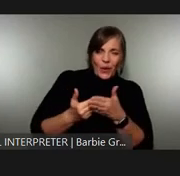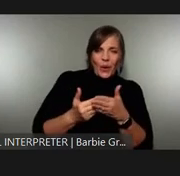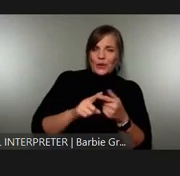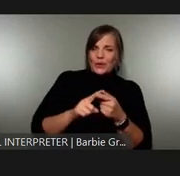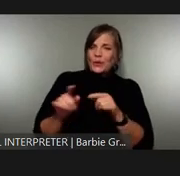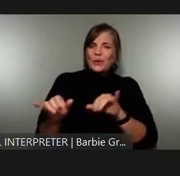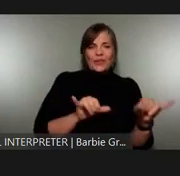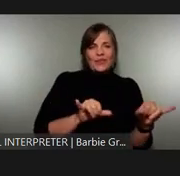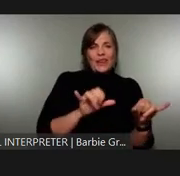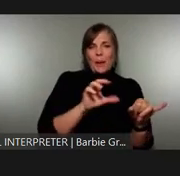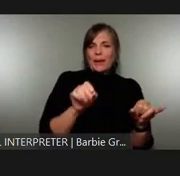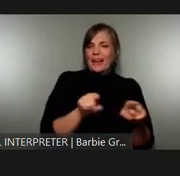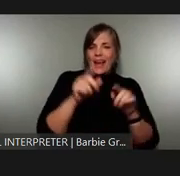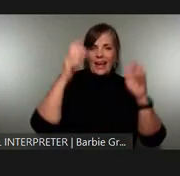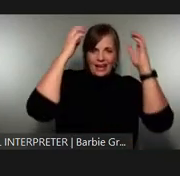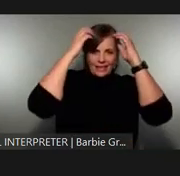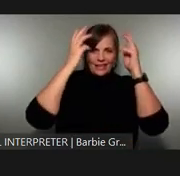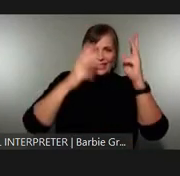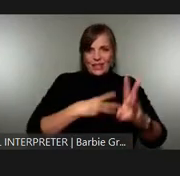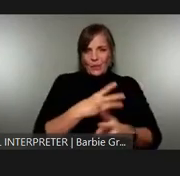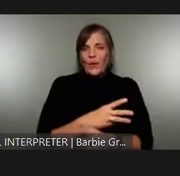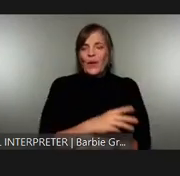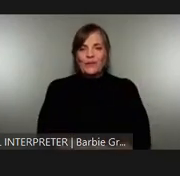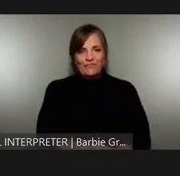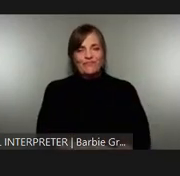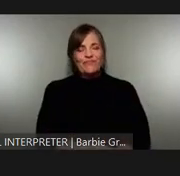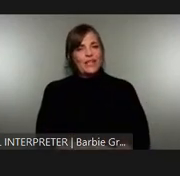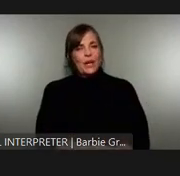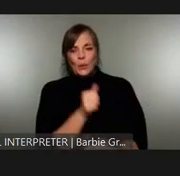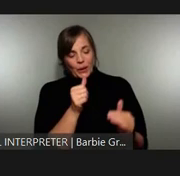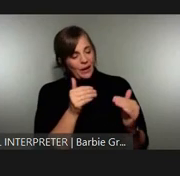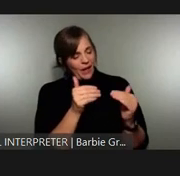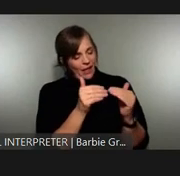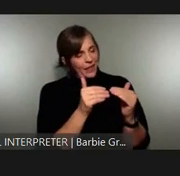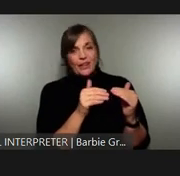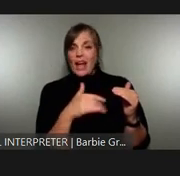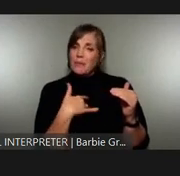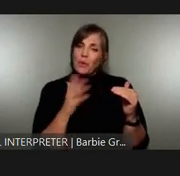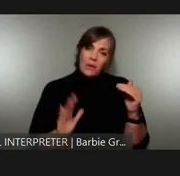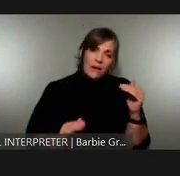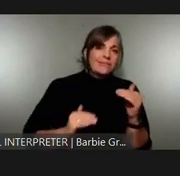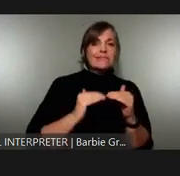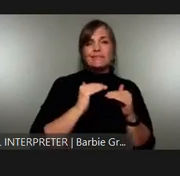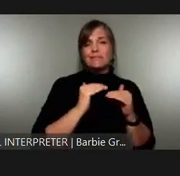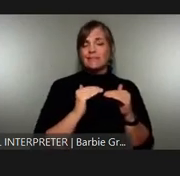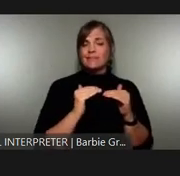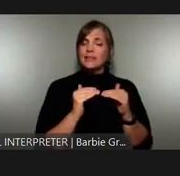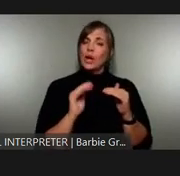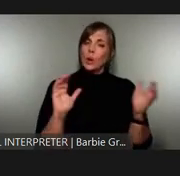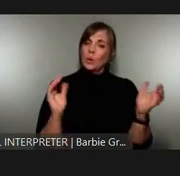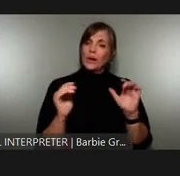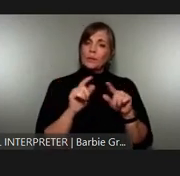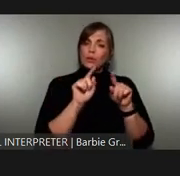heading to Disney World. We're not quite there yet. We got work to do to get to Disney, but it allows us to be able to compare against those organizations,